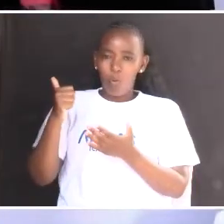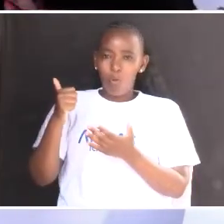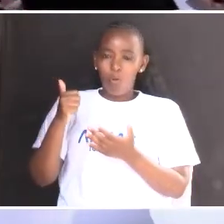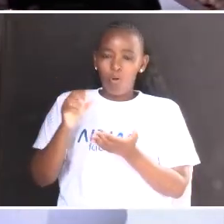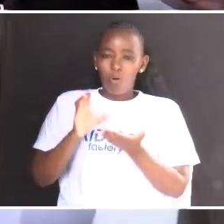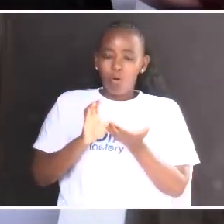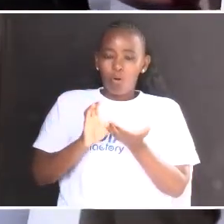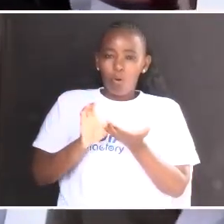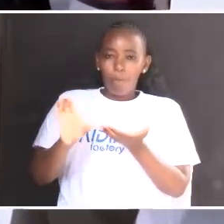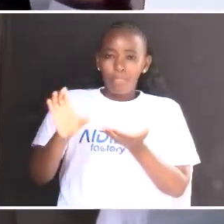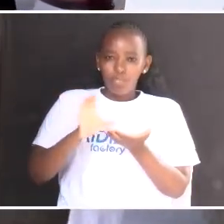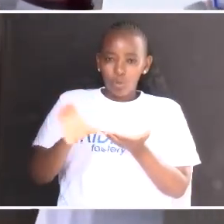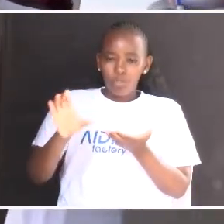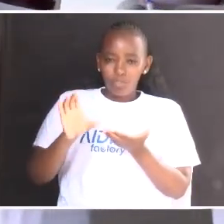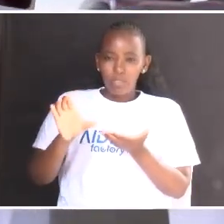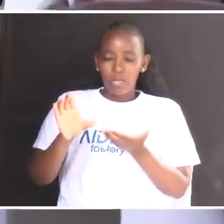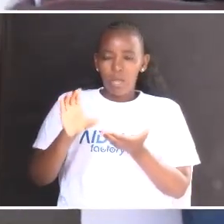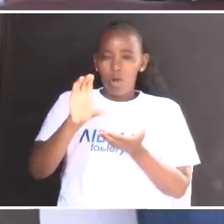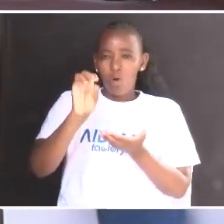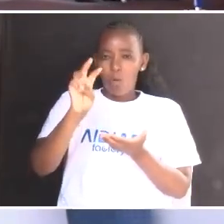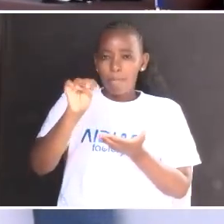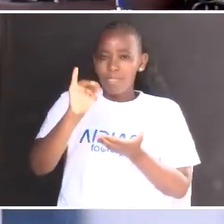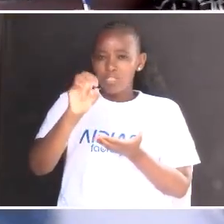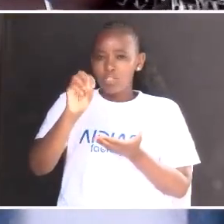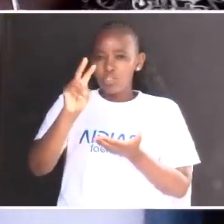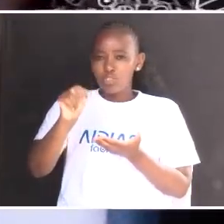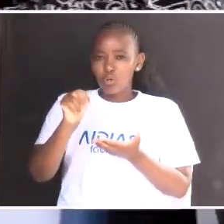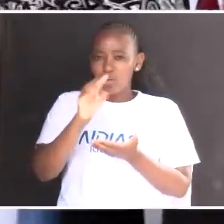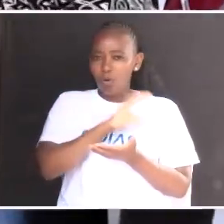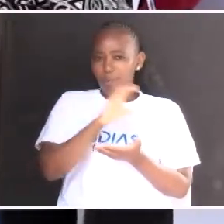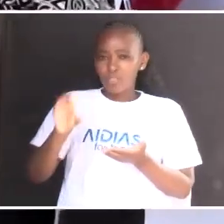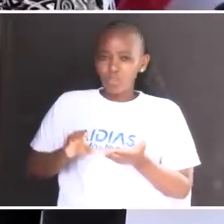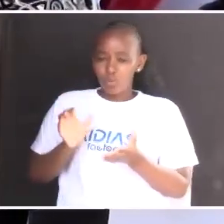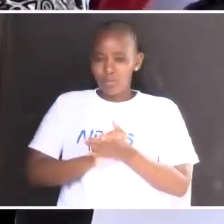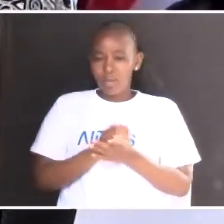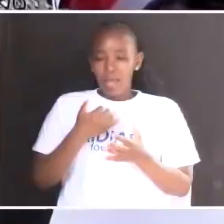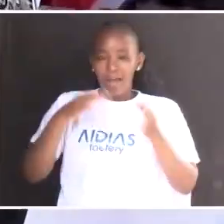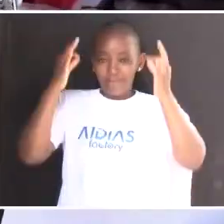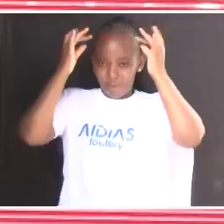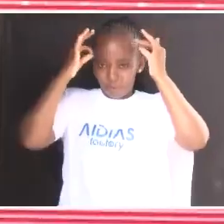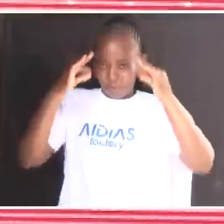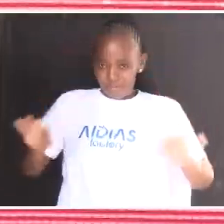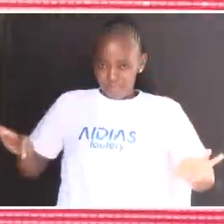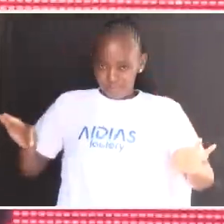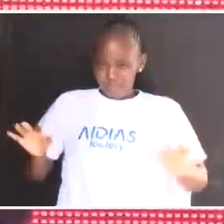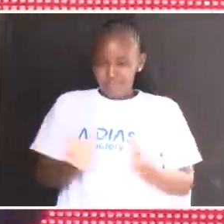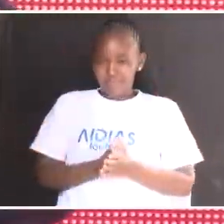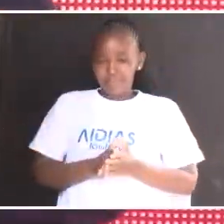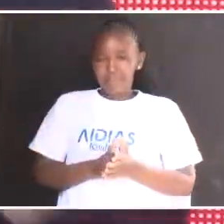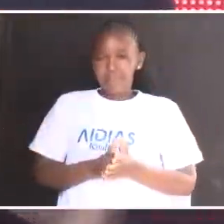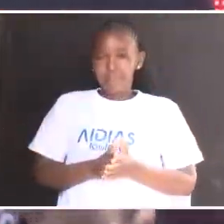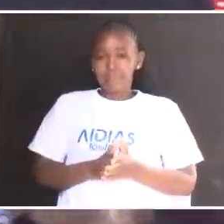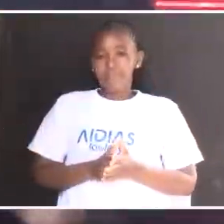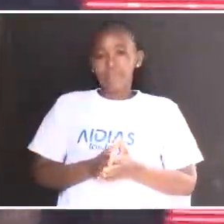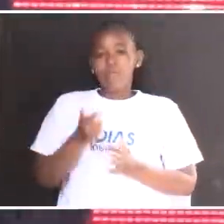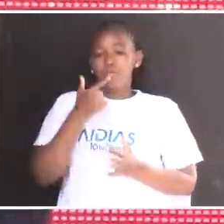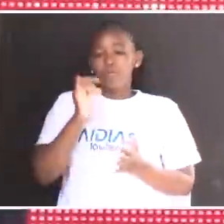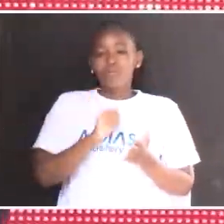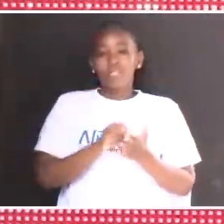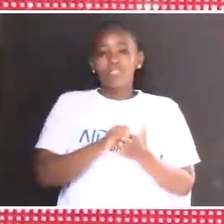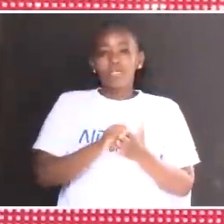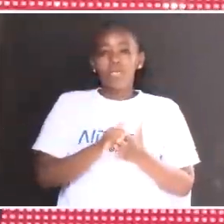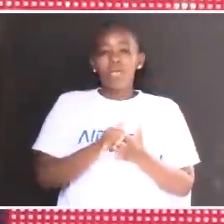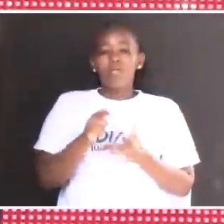commissioned work. If kuna wedding mahali, ama kuna disco matanga mahali, umeambiwa we kijana